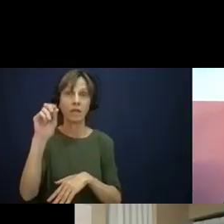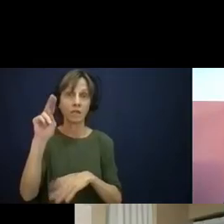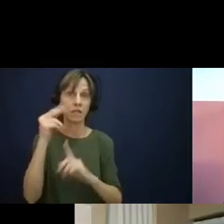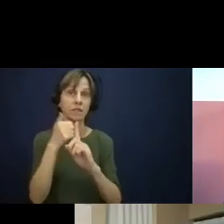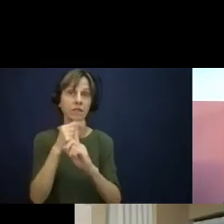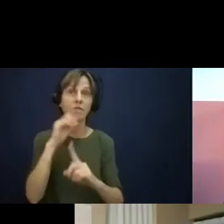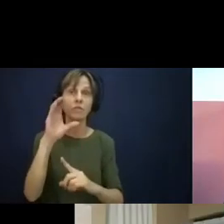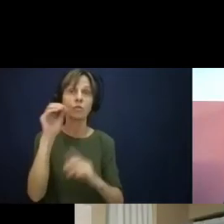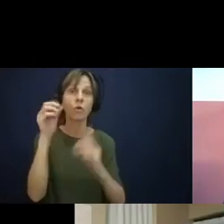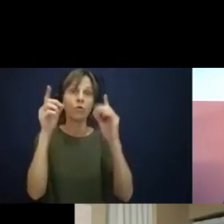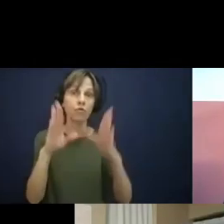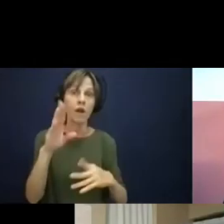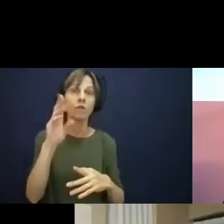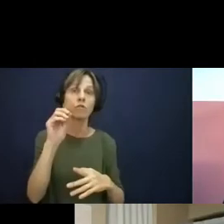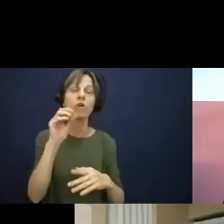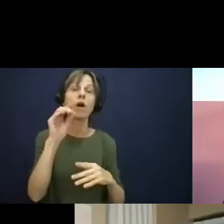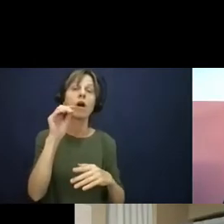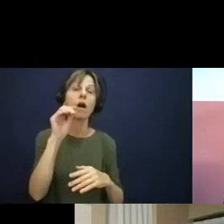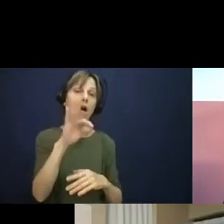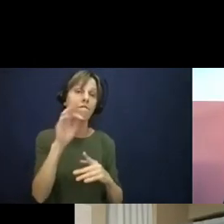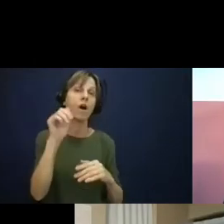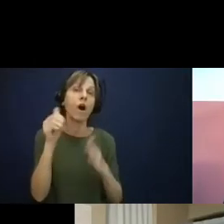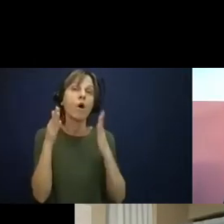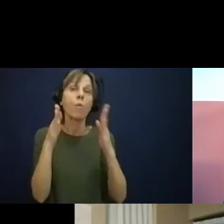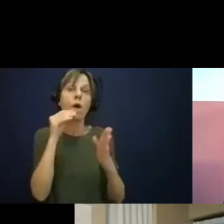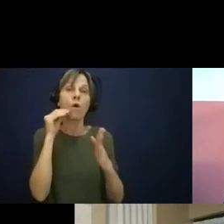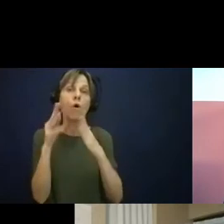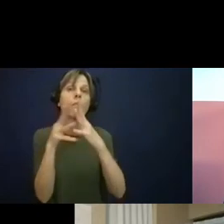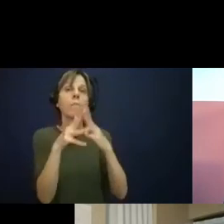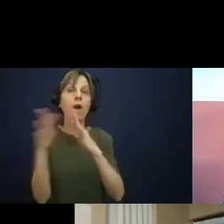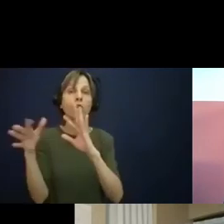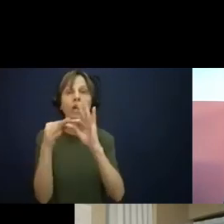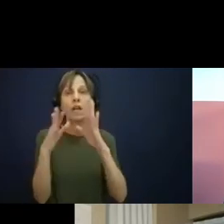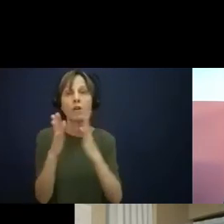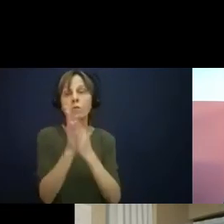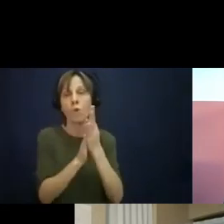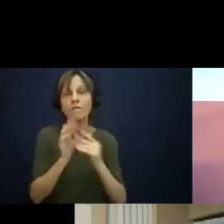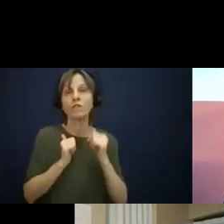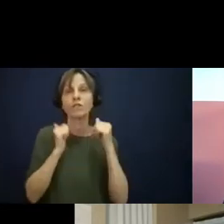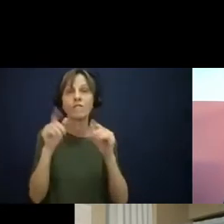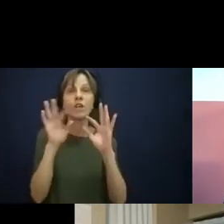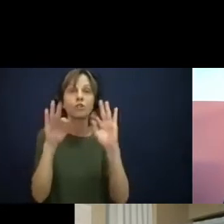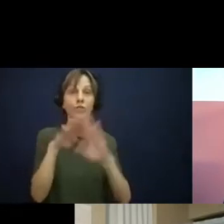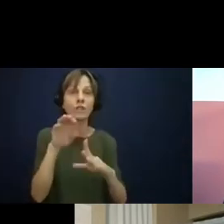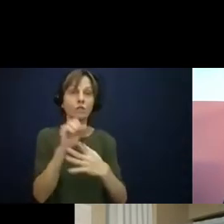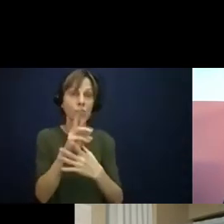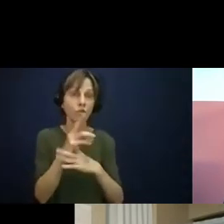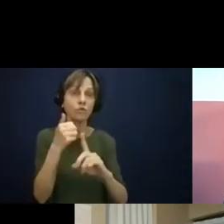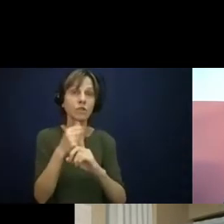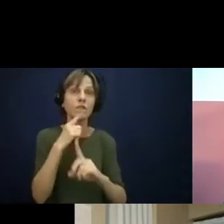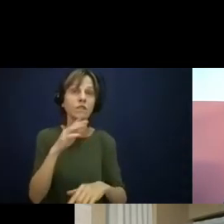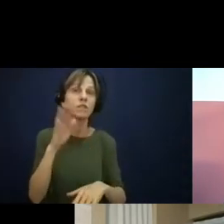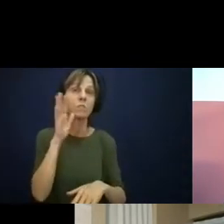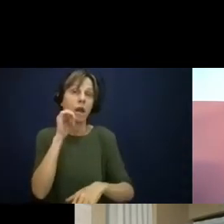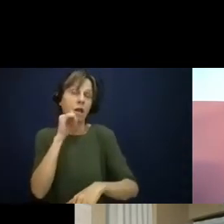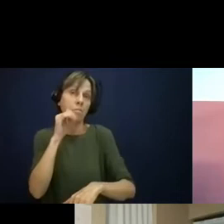connector, motivator, and survivor. With a degree in social work, she's a Black mom, daughter, sister, and friend, and has advocated for 15